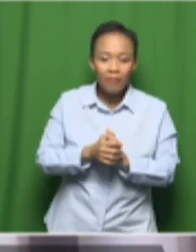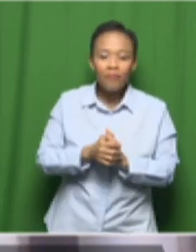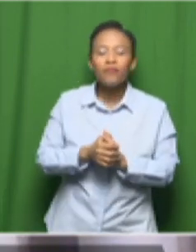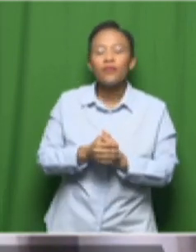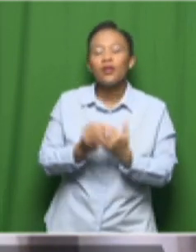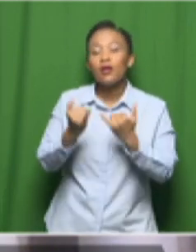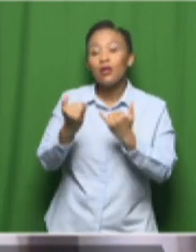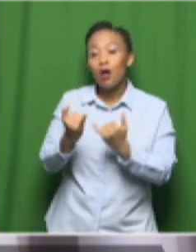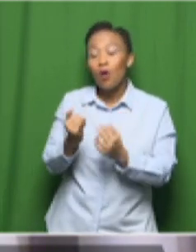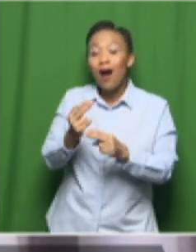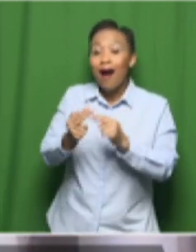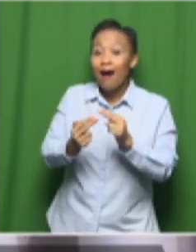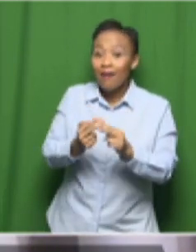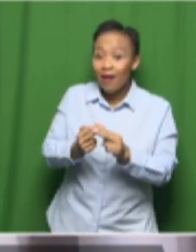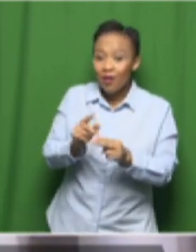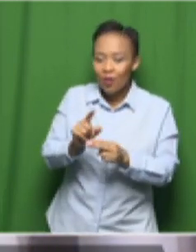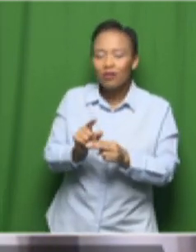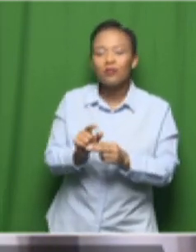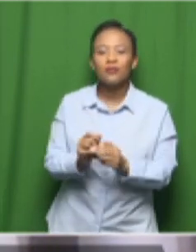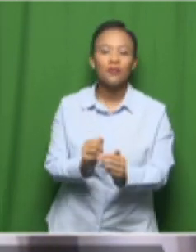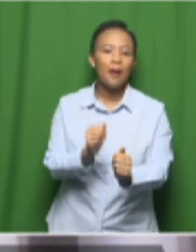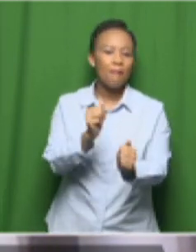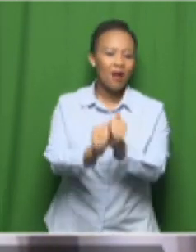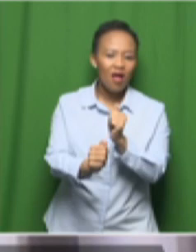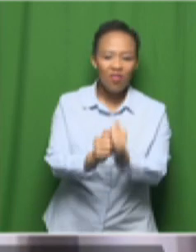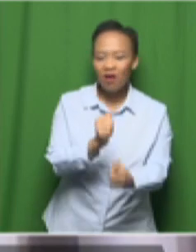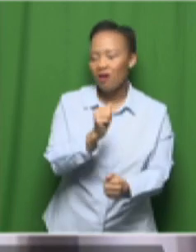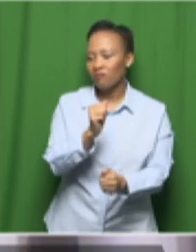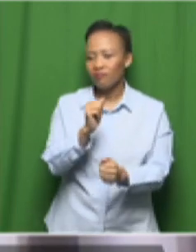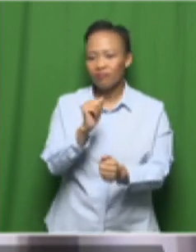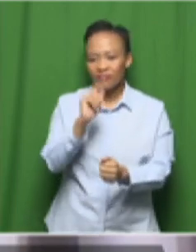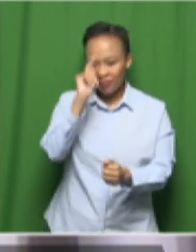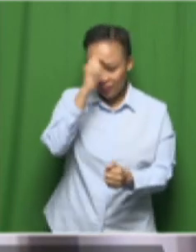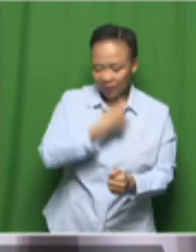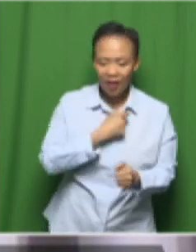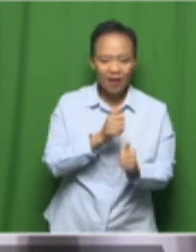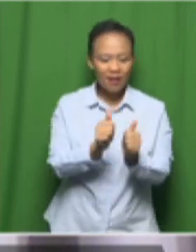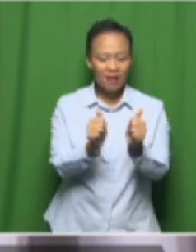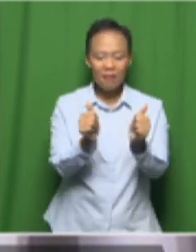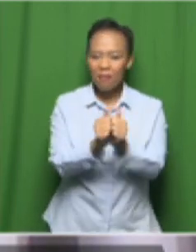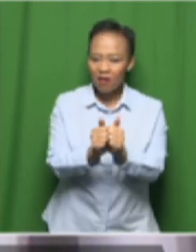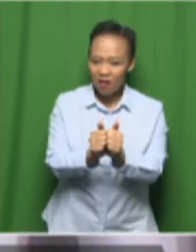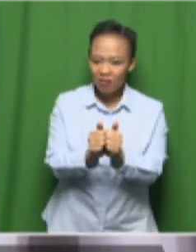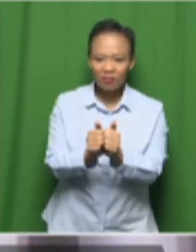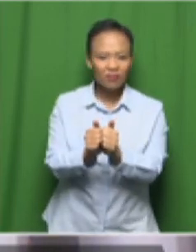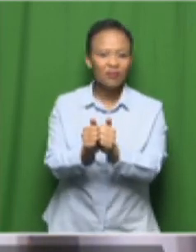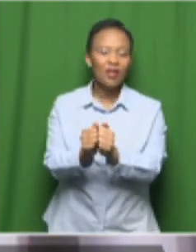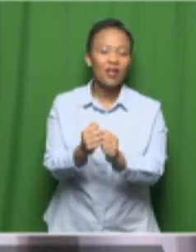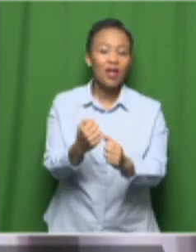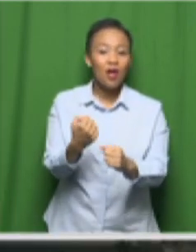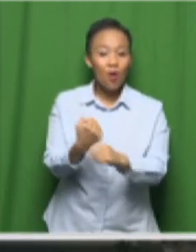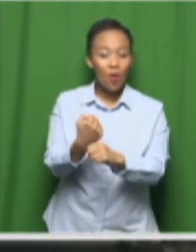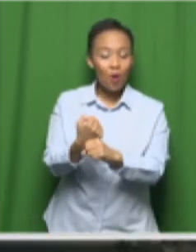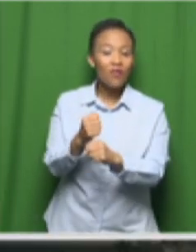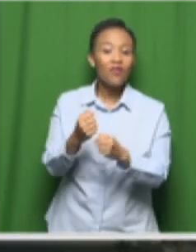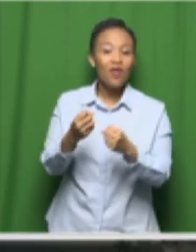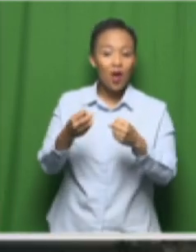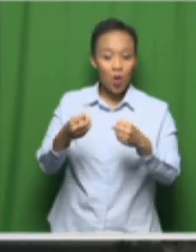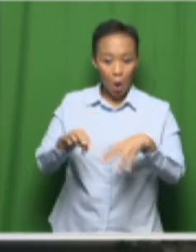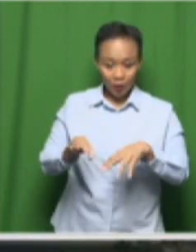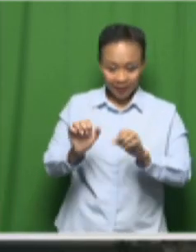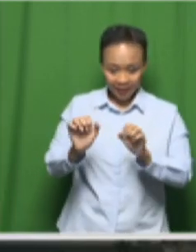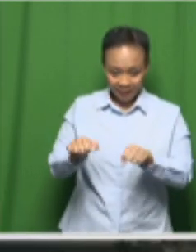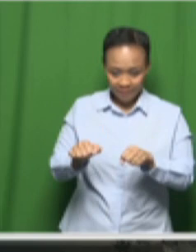as the loved brothers, sons, partners that they were to the people that lost them. Yeah, and in as much as the